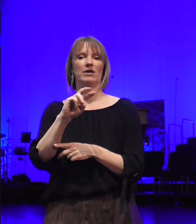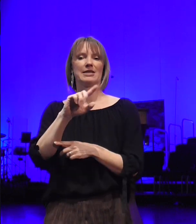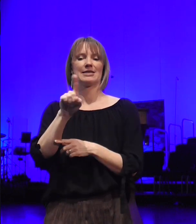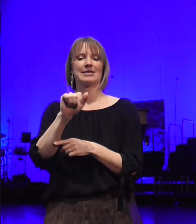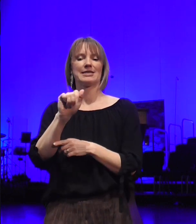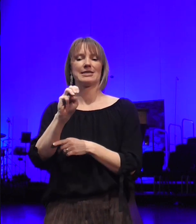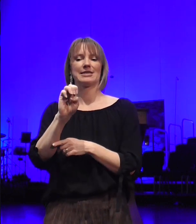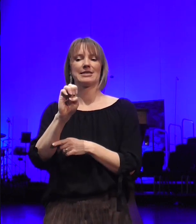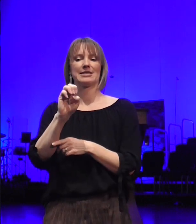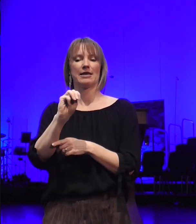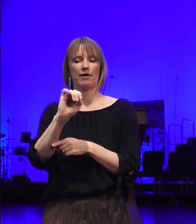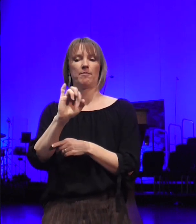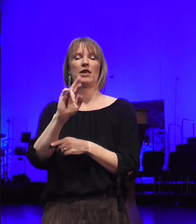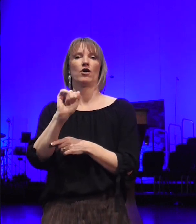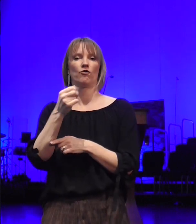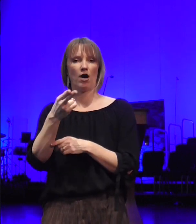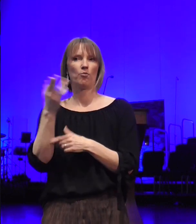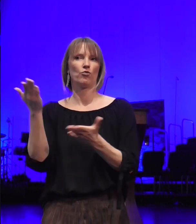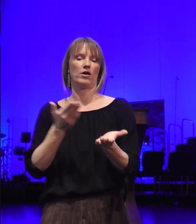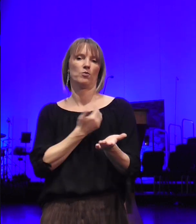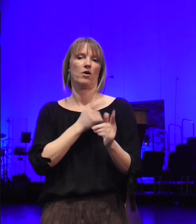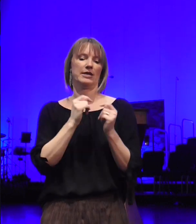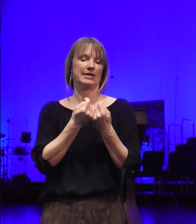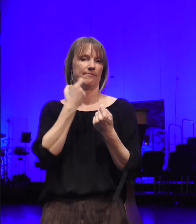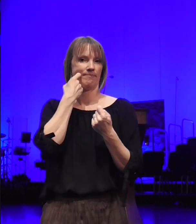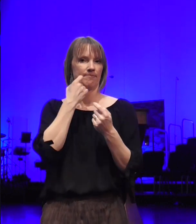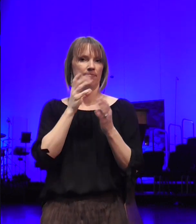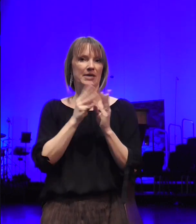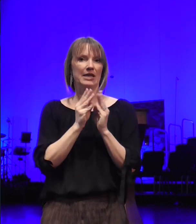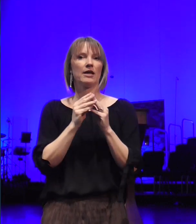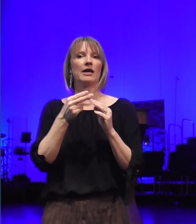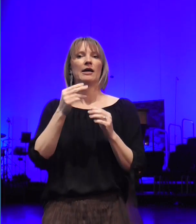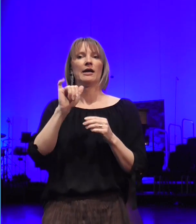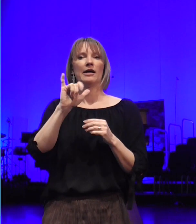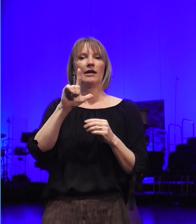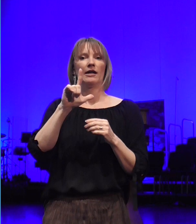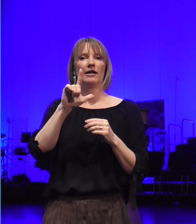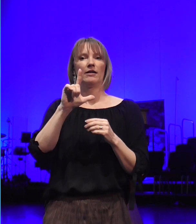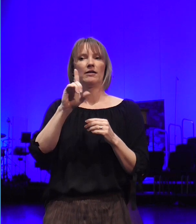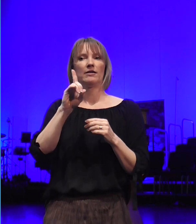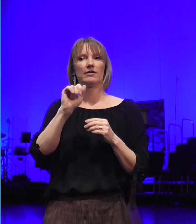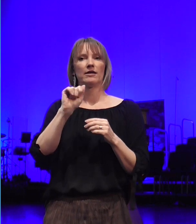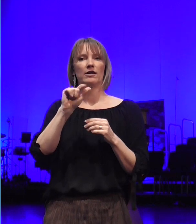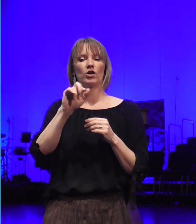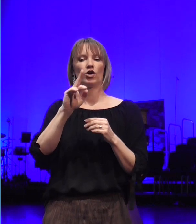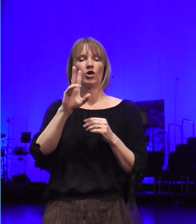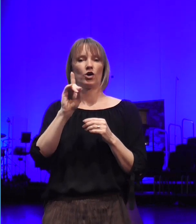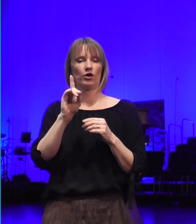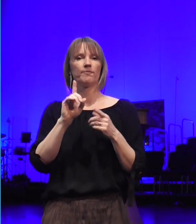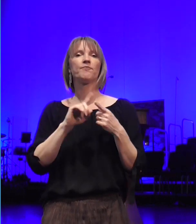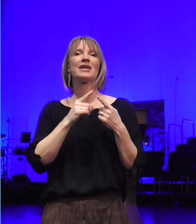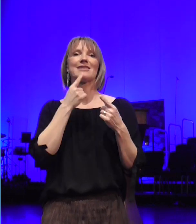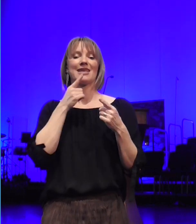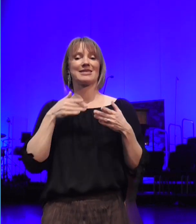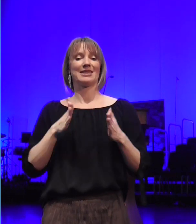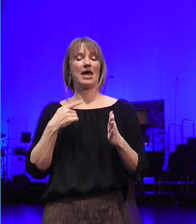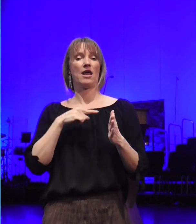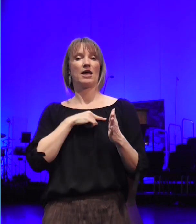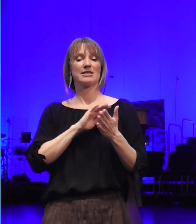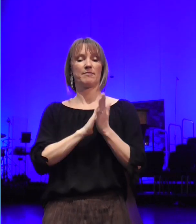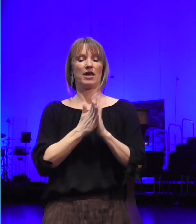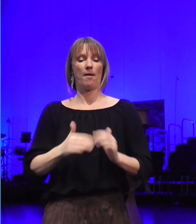our ministerial team last week in our meeting by Hildegard of Bingen, the great mystic. It is, let us be an